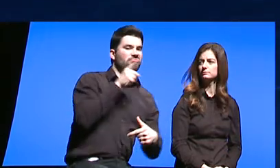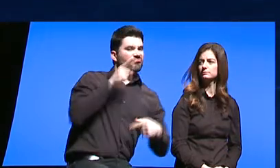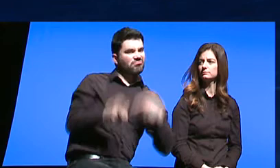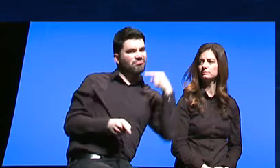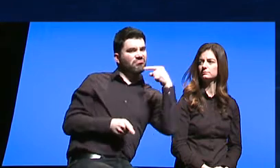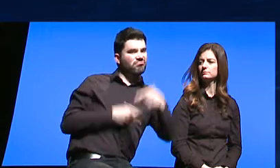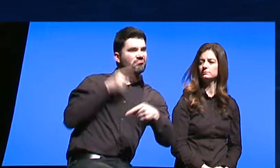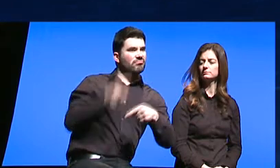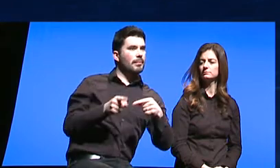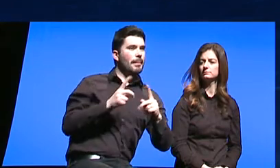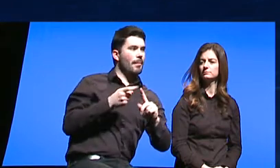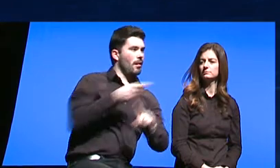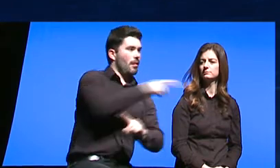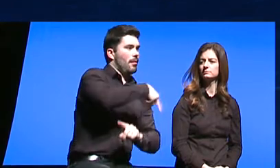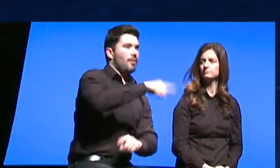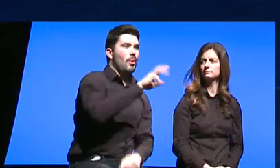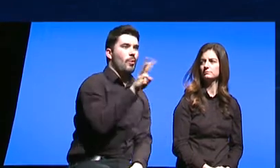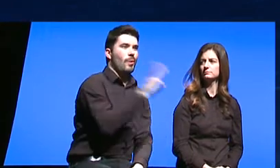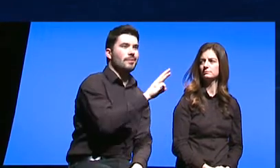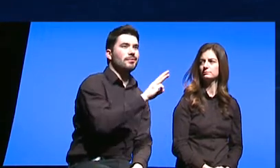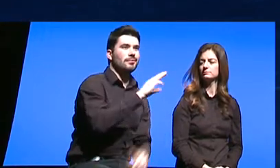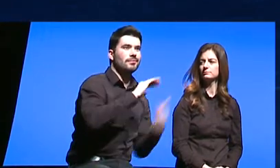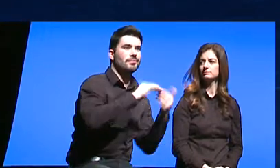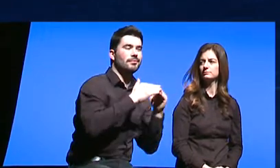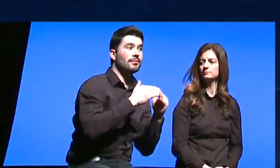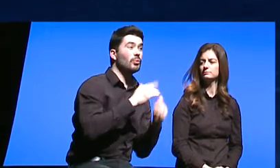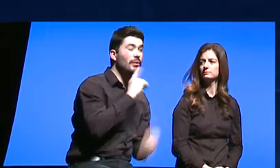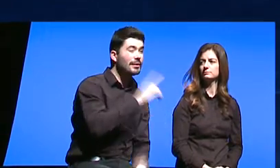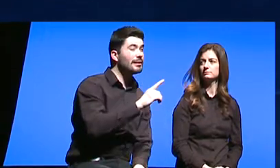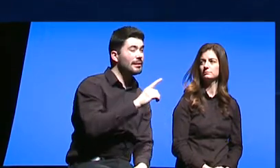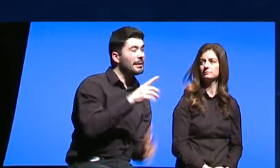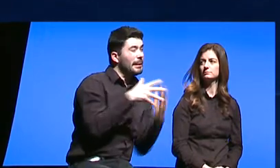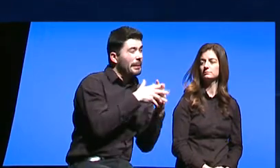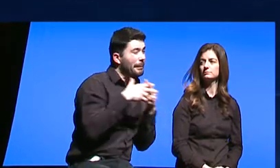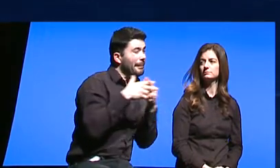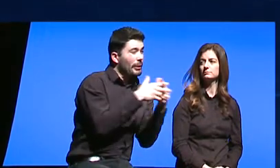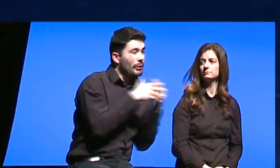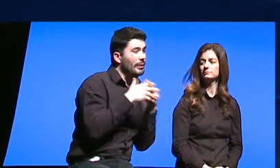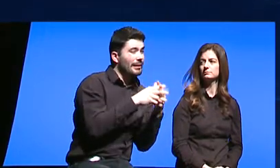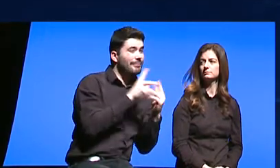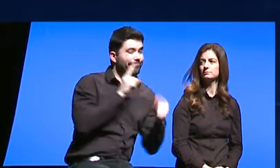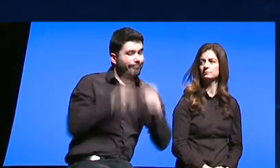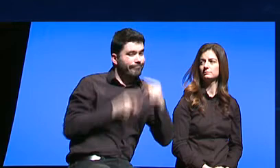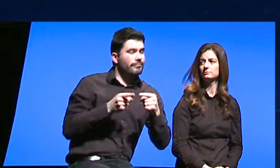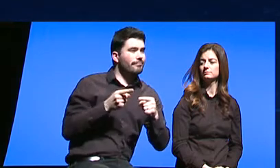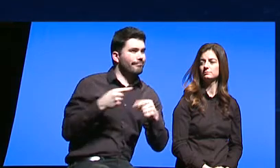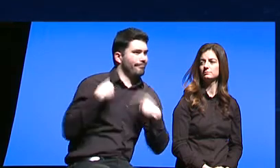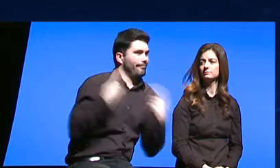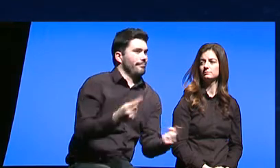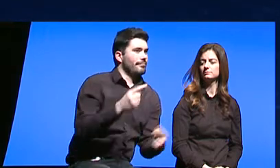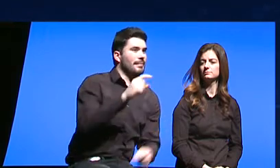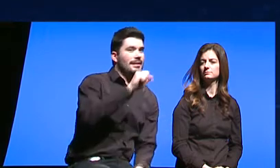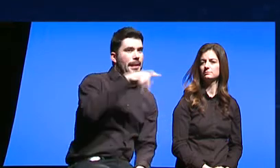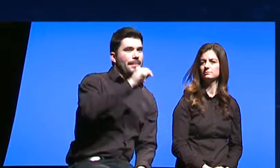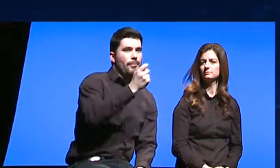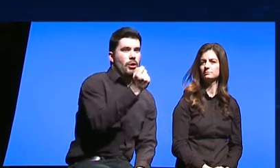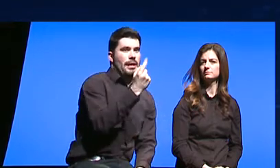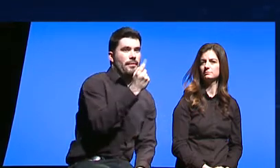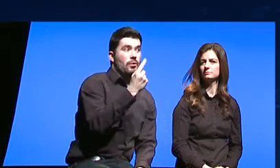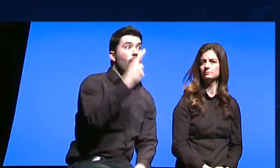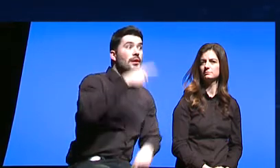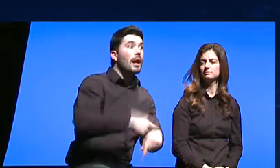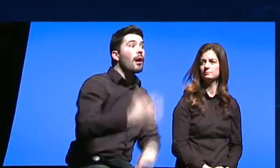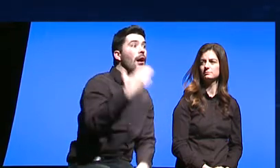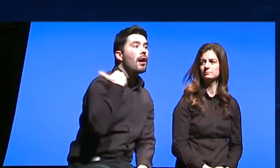Western societies, especially the American society, after the 9/11. You know, there was a time that communism was a